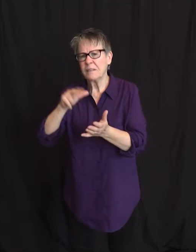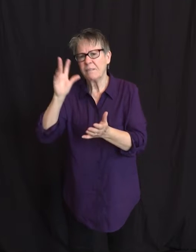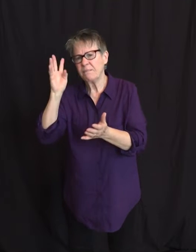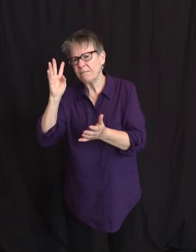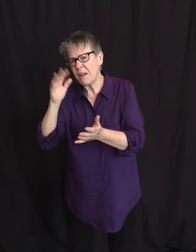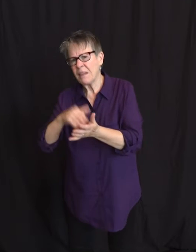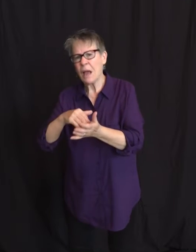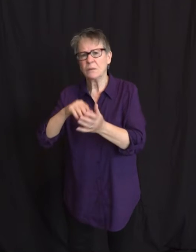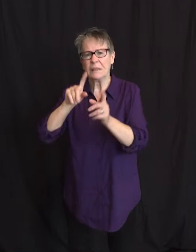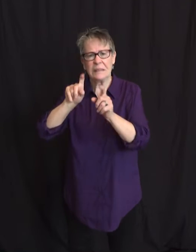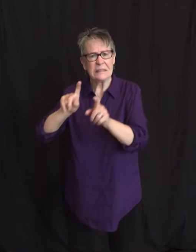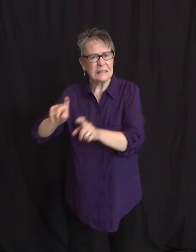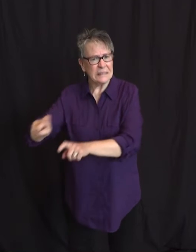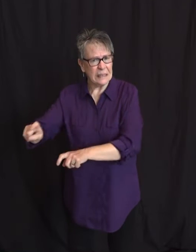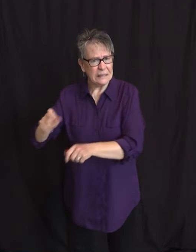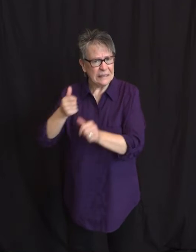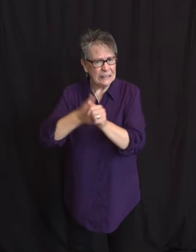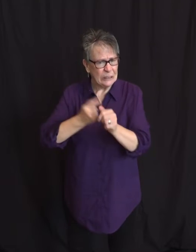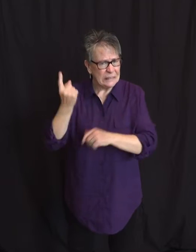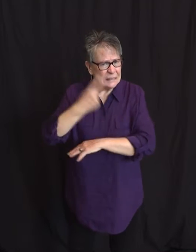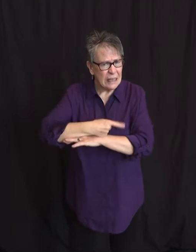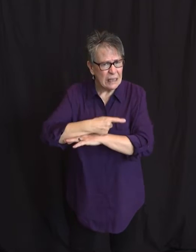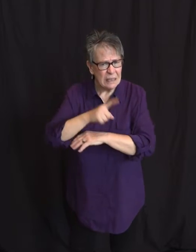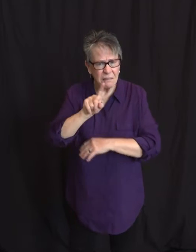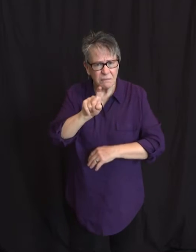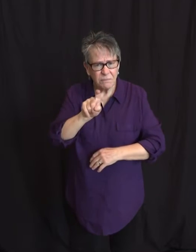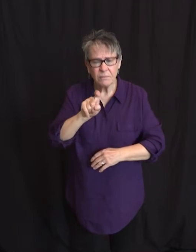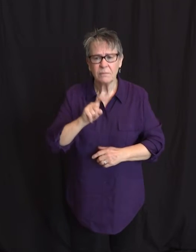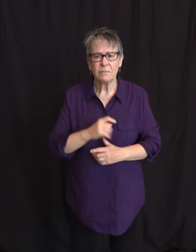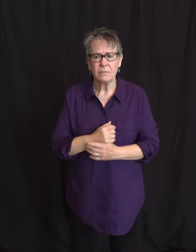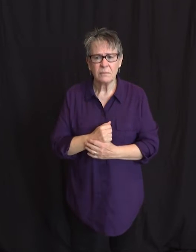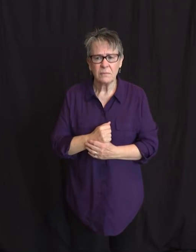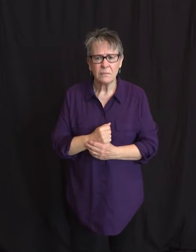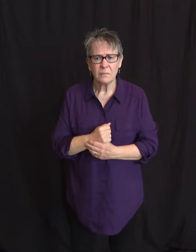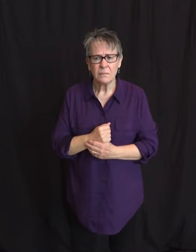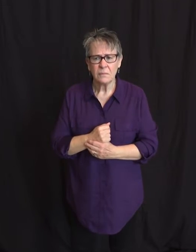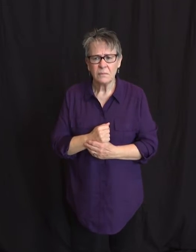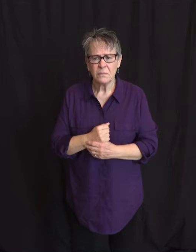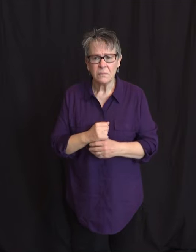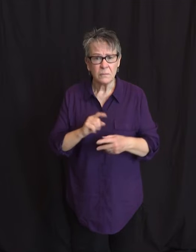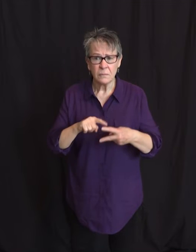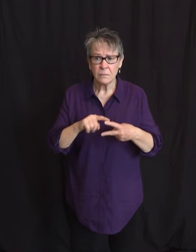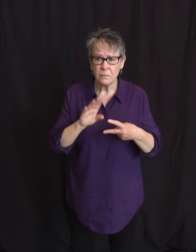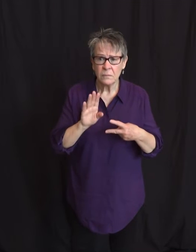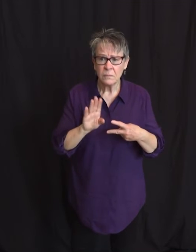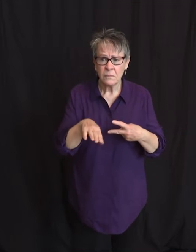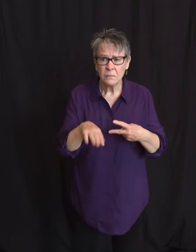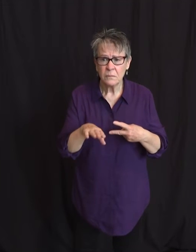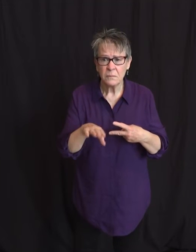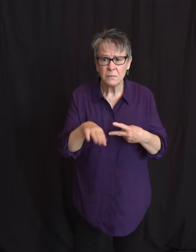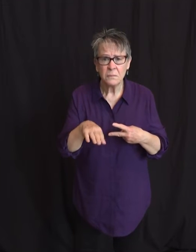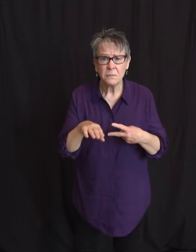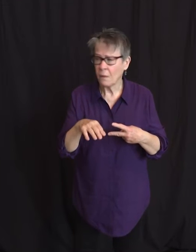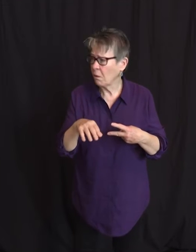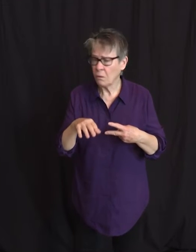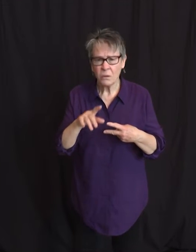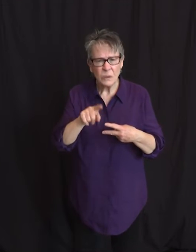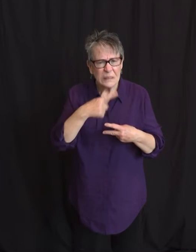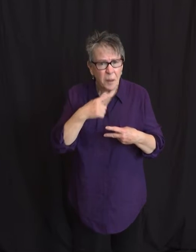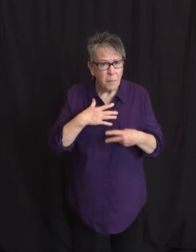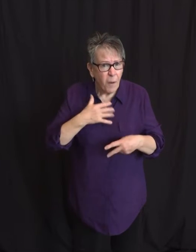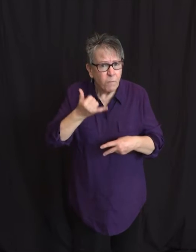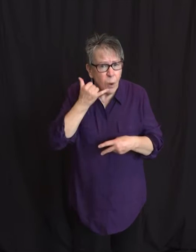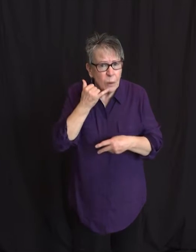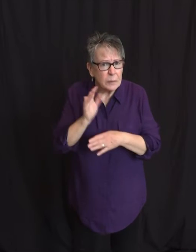I have no idea what the answer to your question about my phone is ringing busy. This phone, by the way,